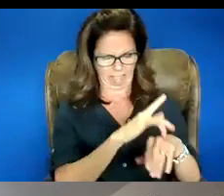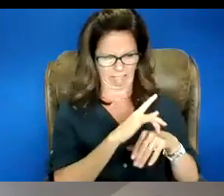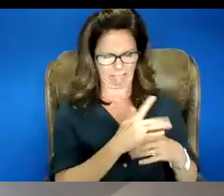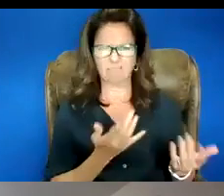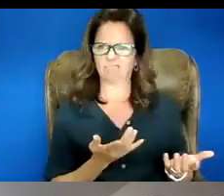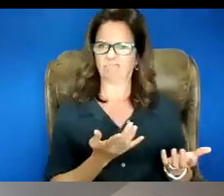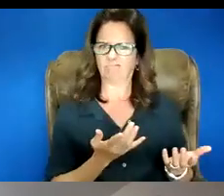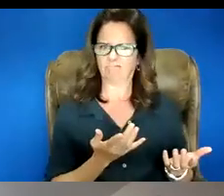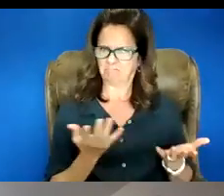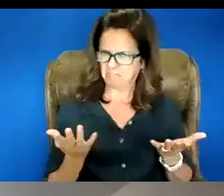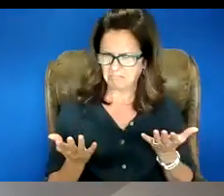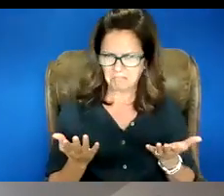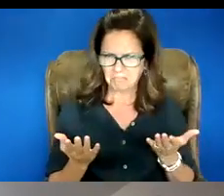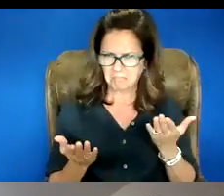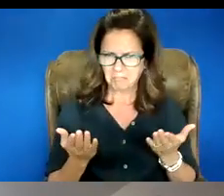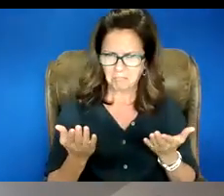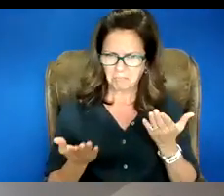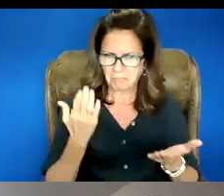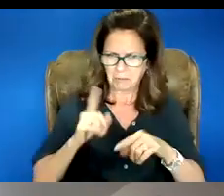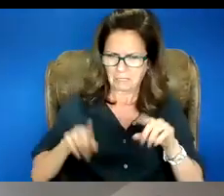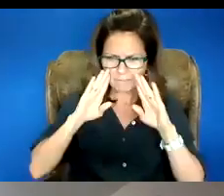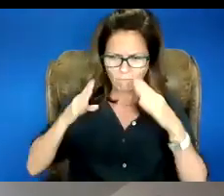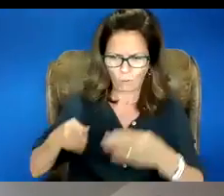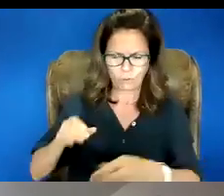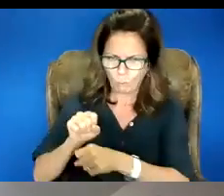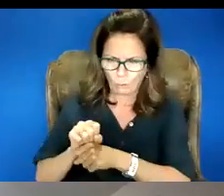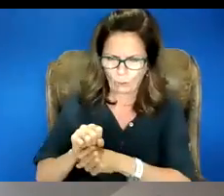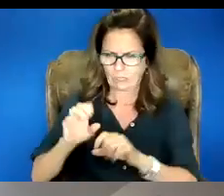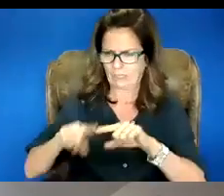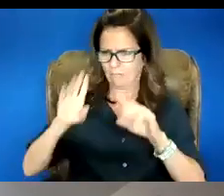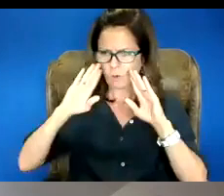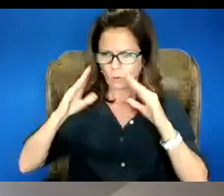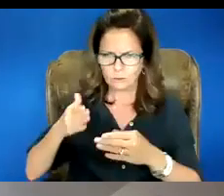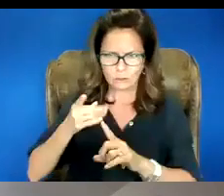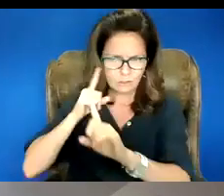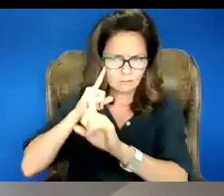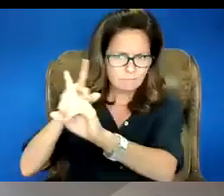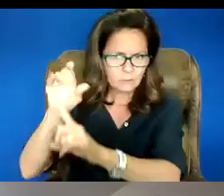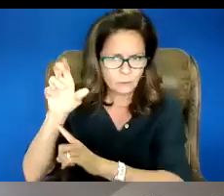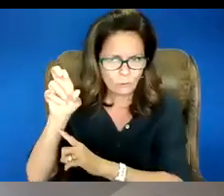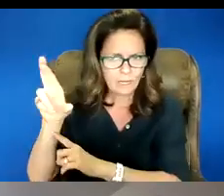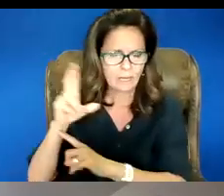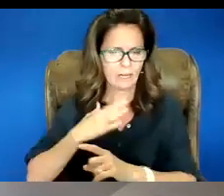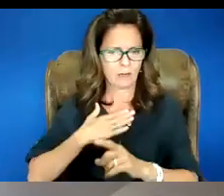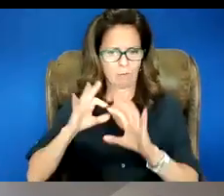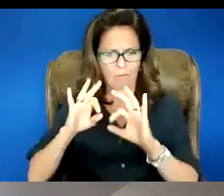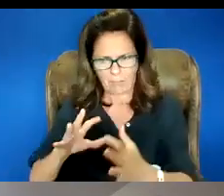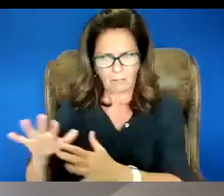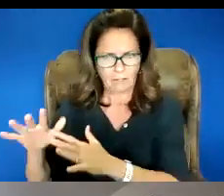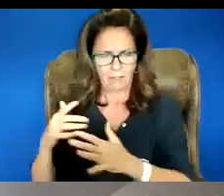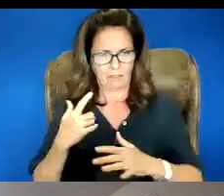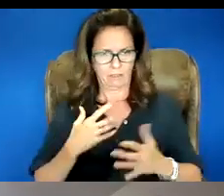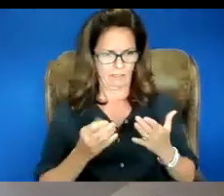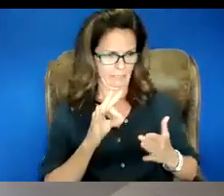be able to focus as much on my career and all those cool things and my family than if I